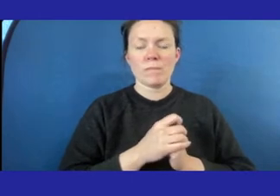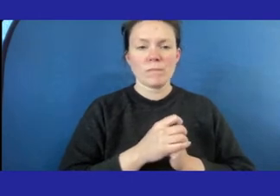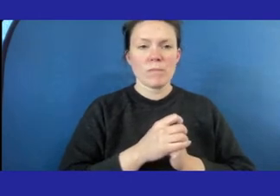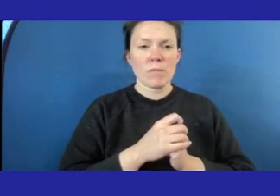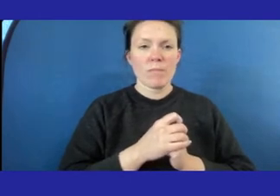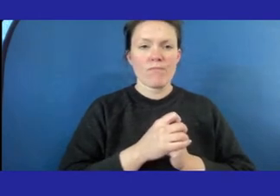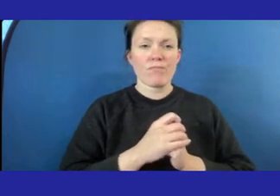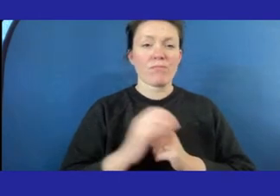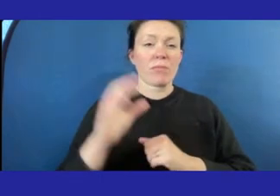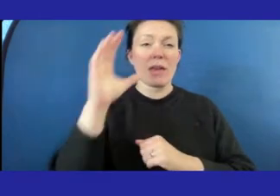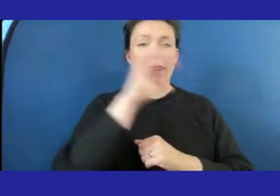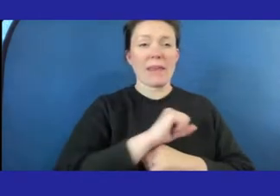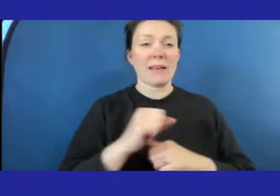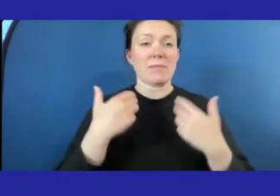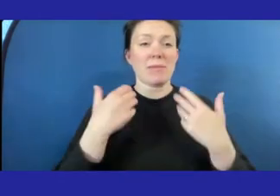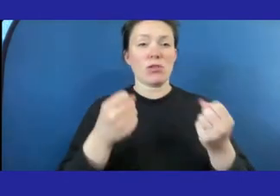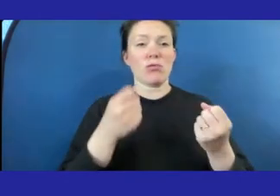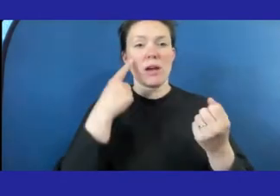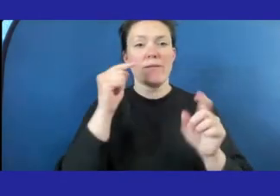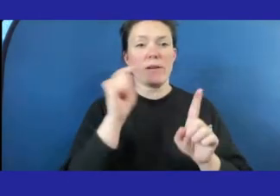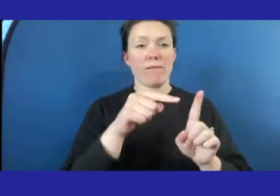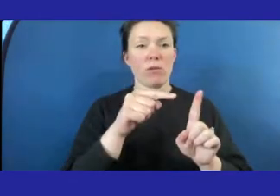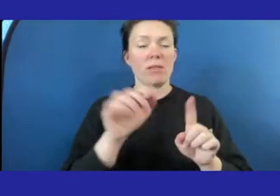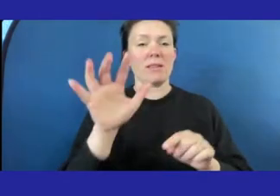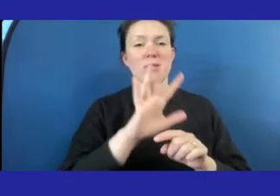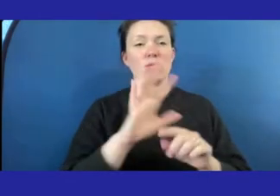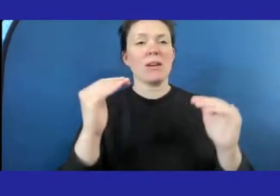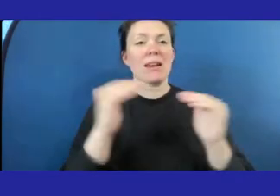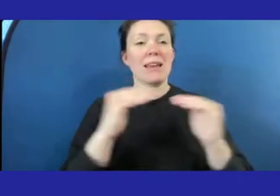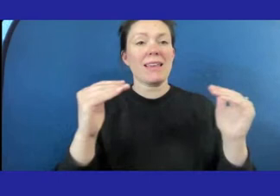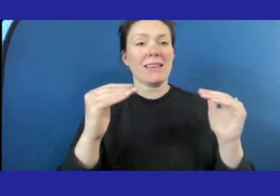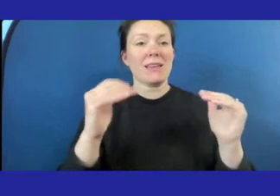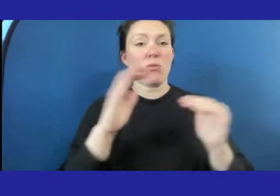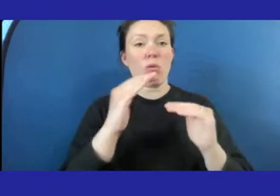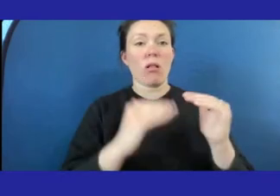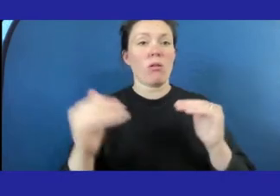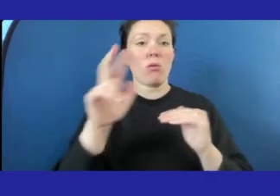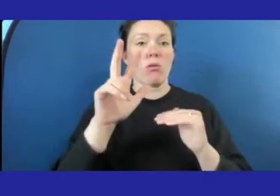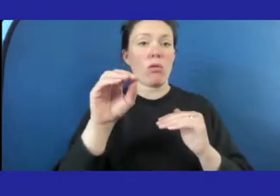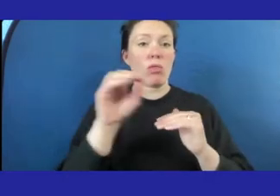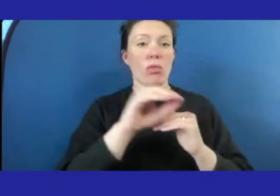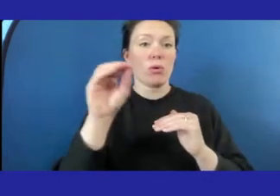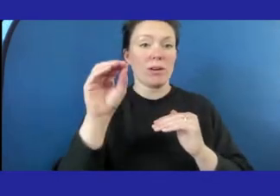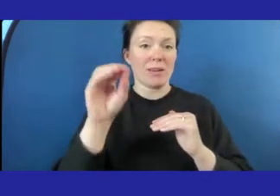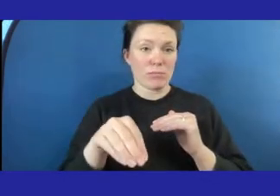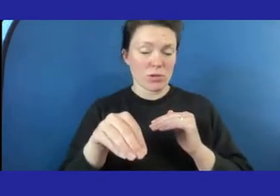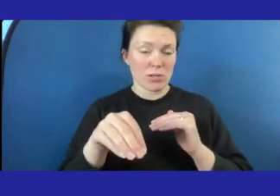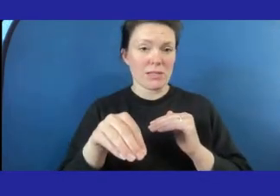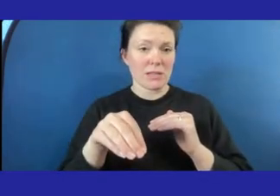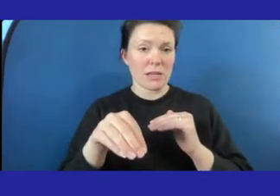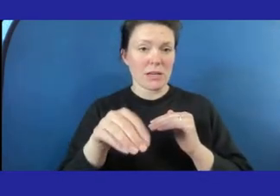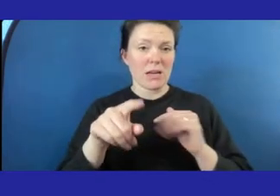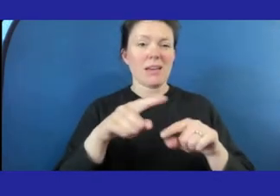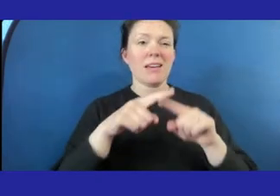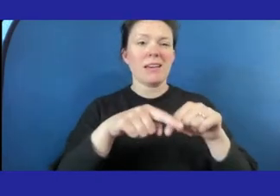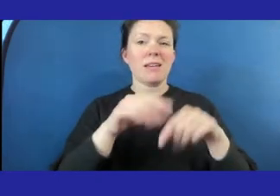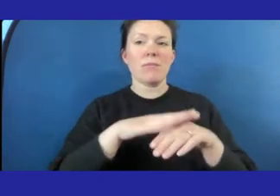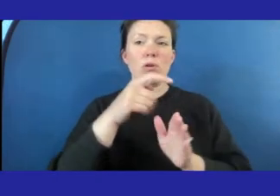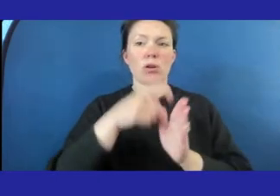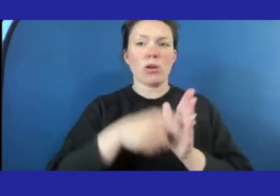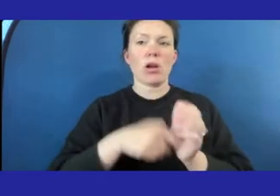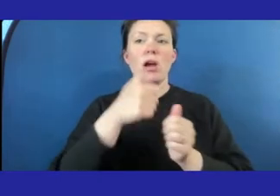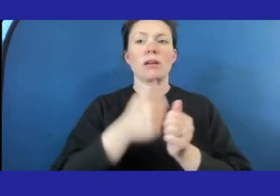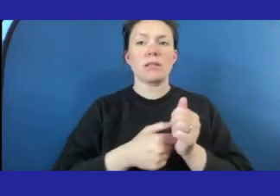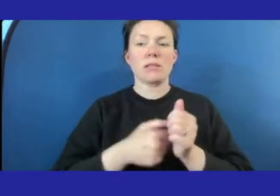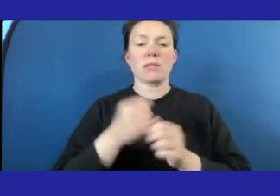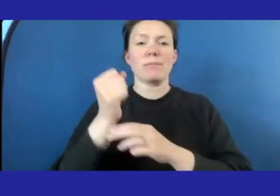The estimated recovery for this is about equal or greater to 30%. It is a contingency cost per year